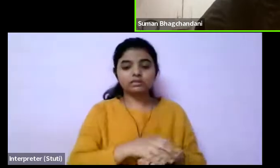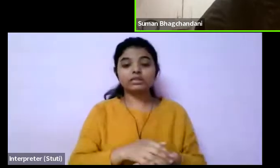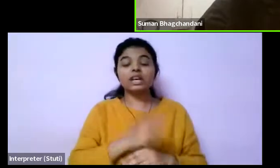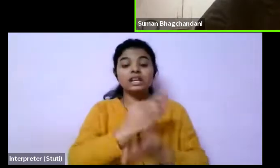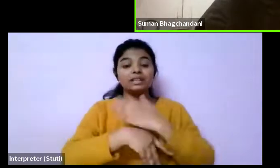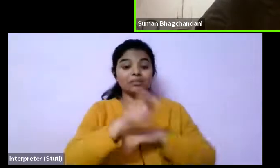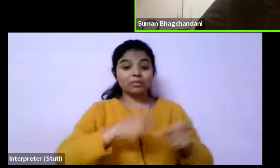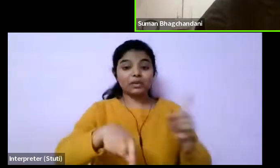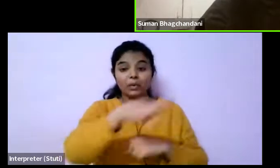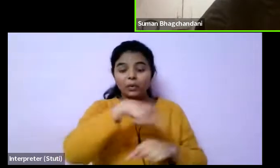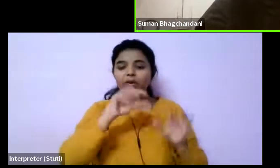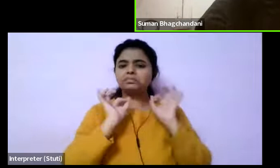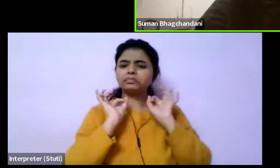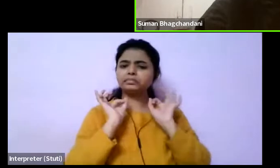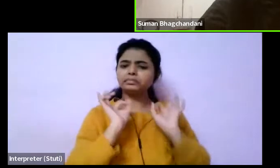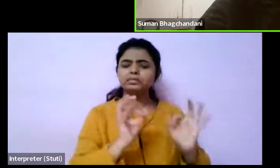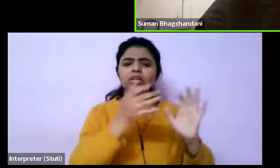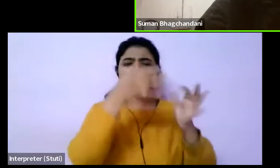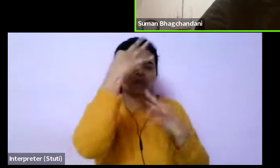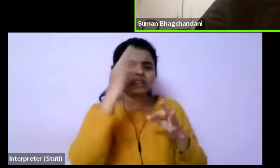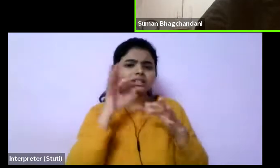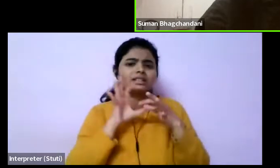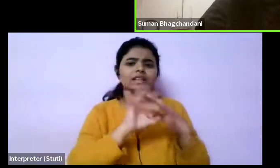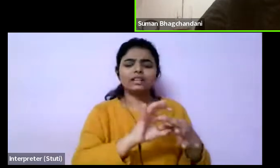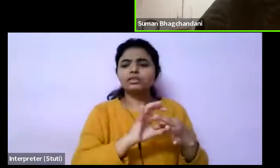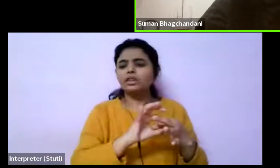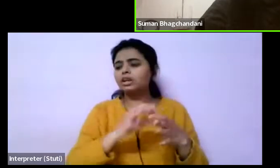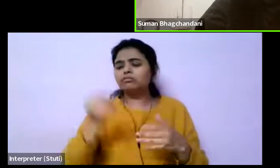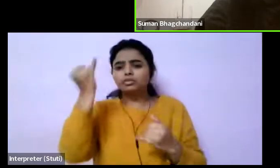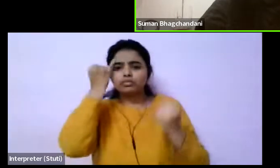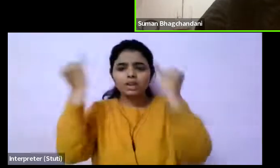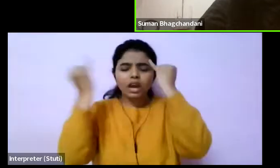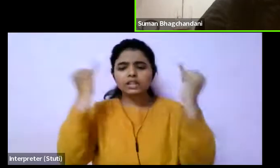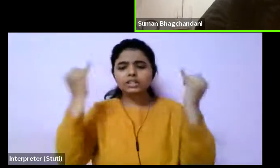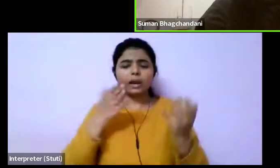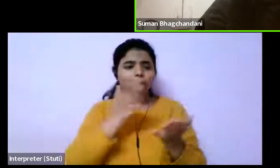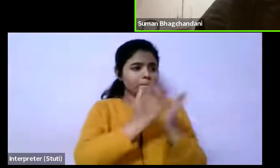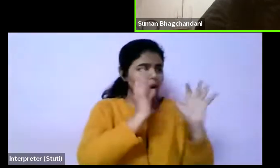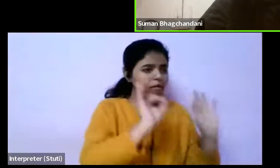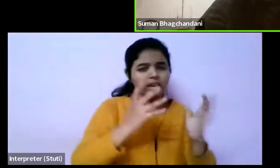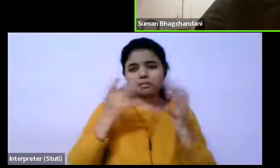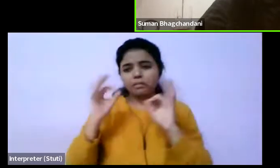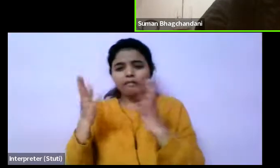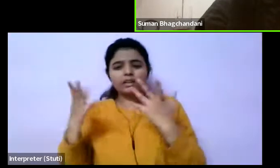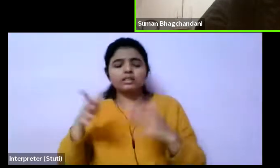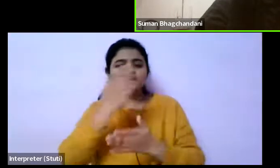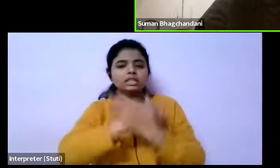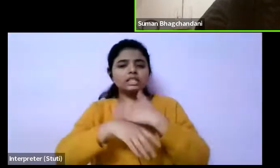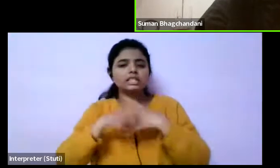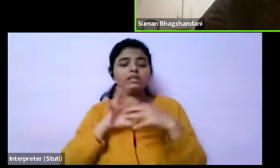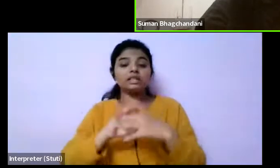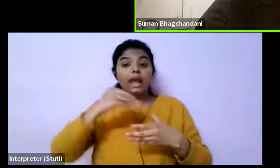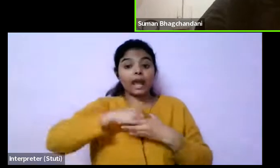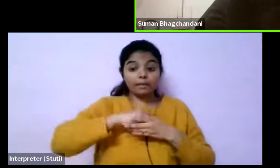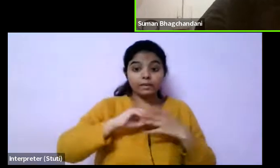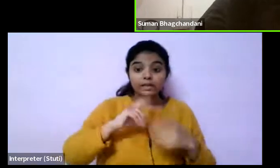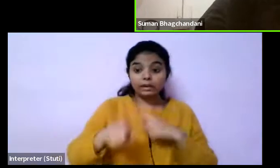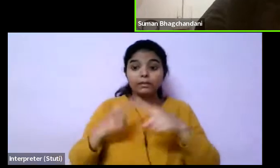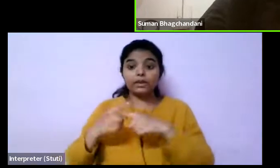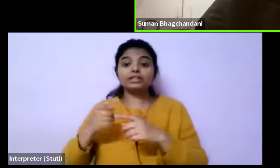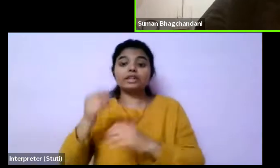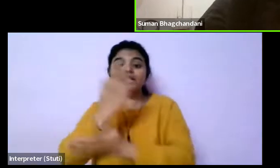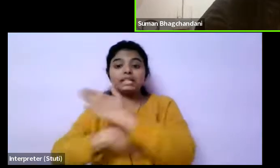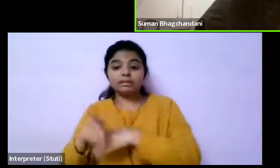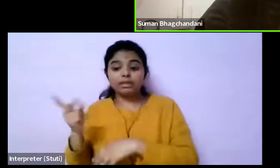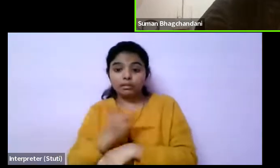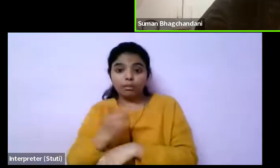disability, it does inevitably foreground the binary ideas of imperfection and perfection and disability and ability. So a more detailed reading